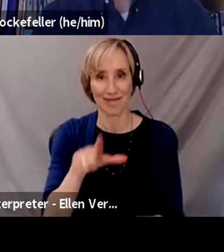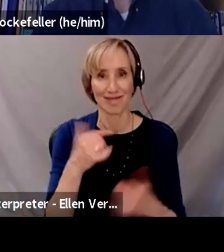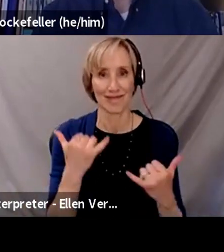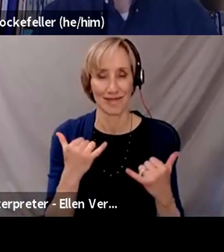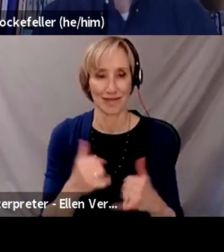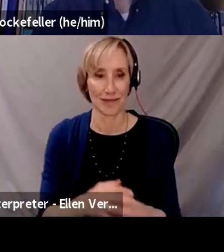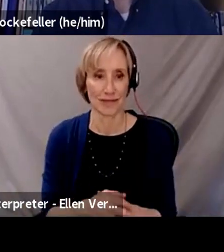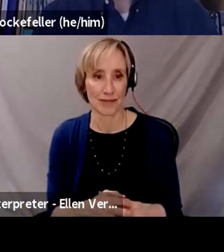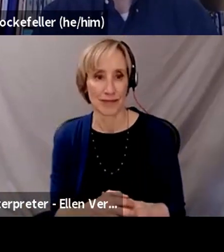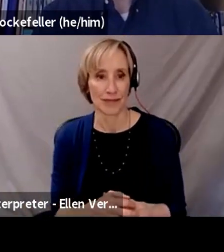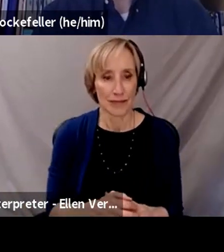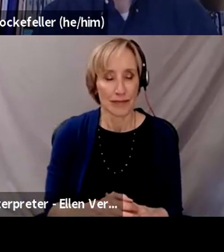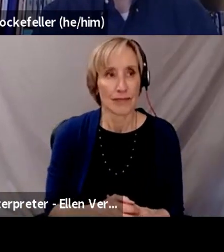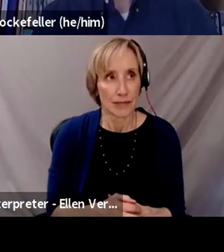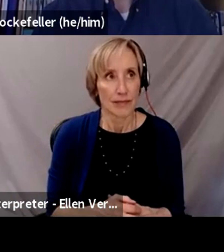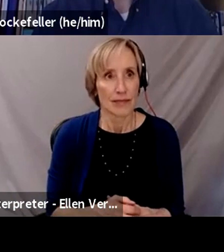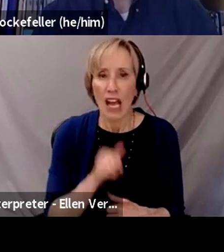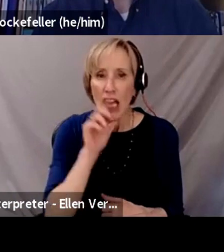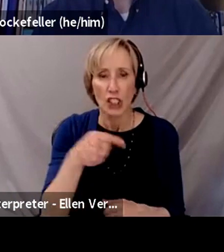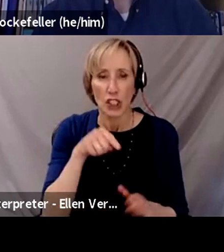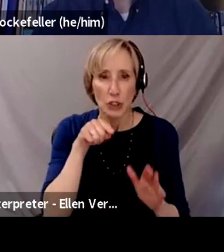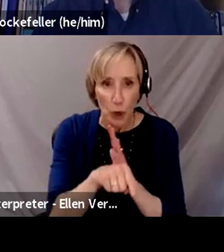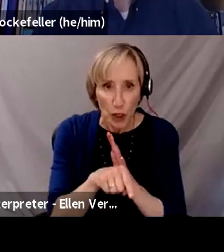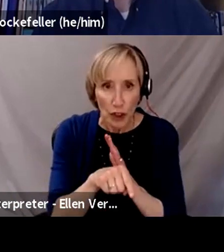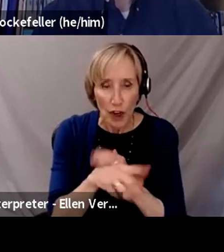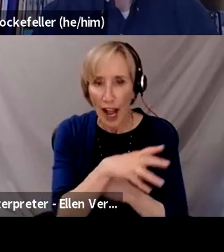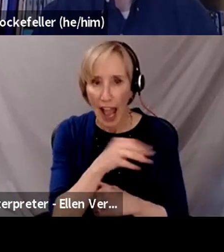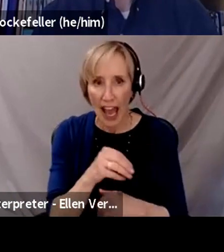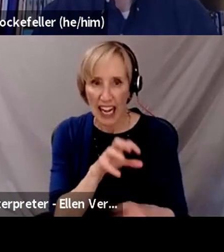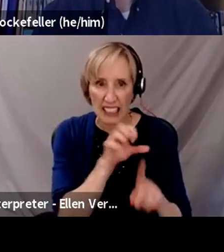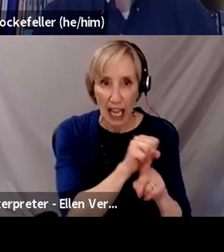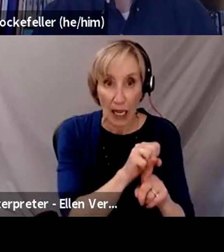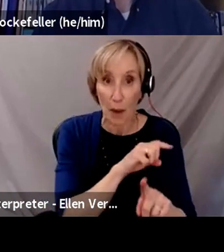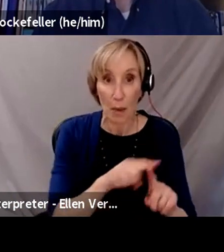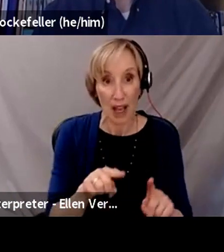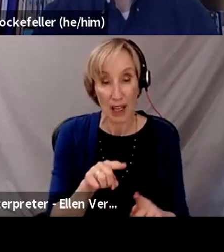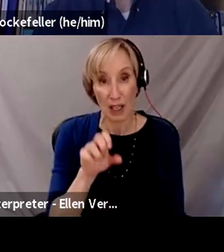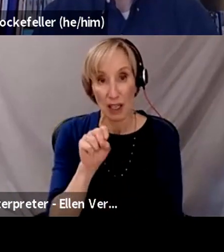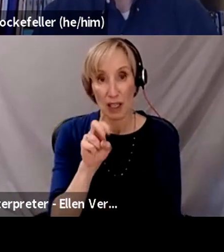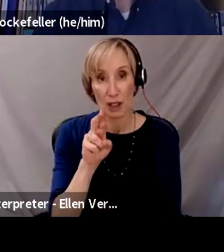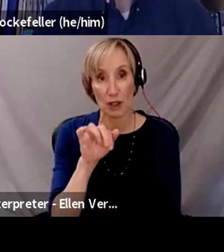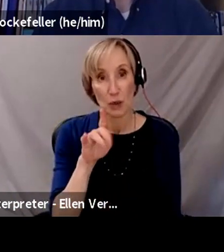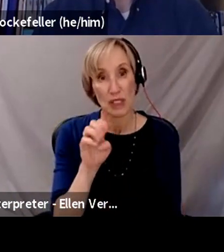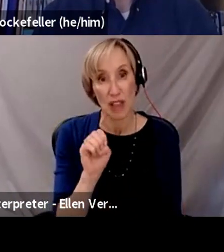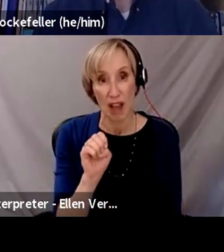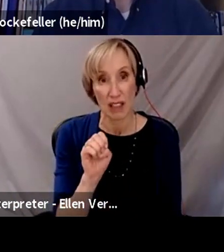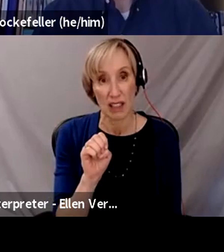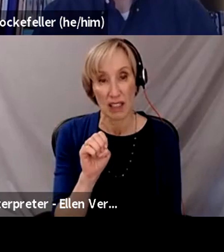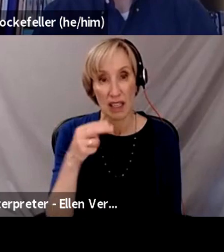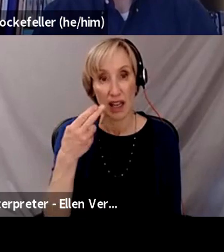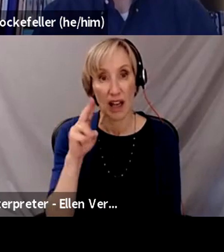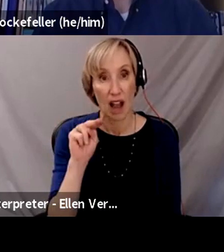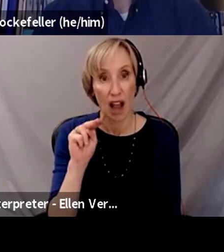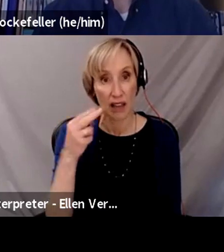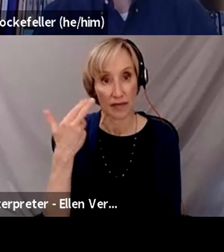and attacks, but it's also suicide. And you know, again, just pointing to the